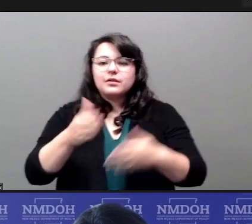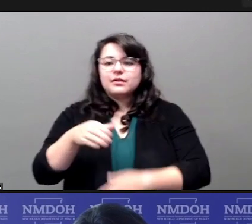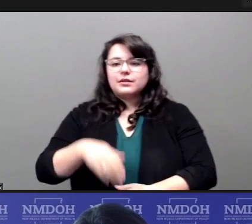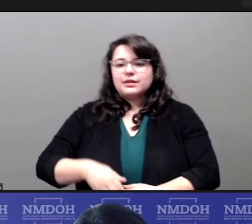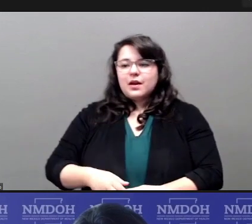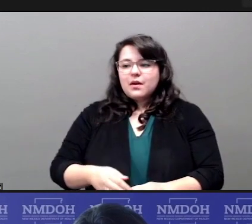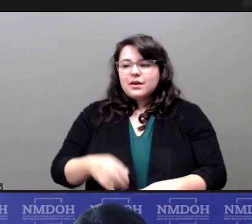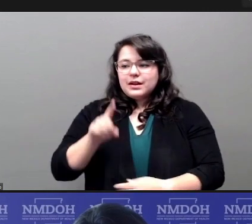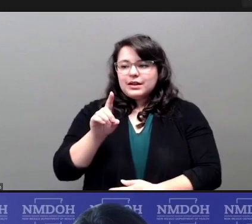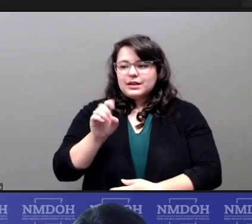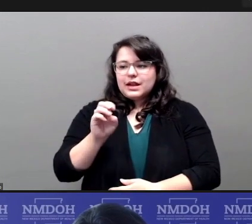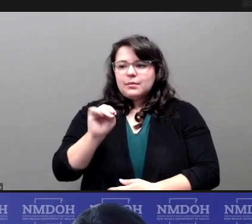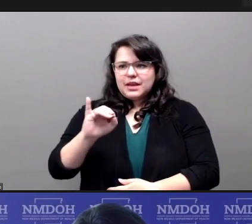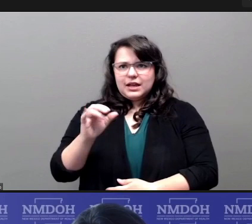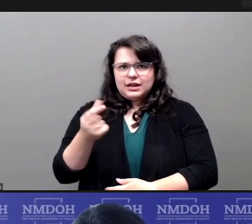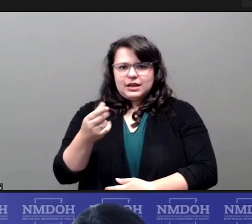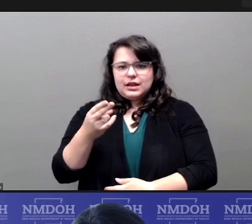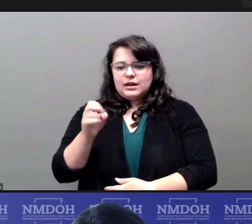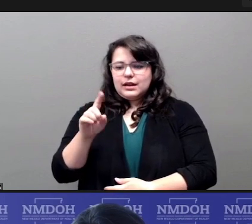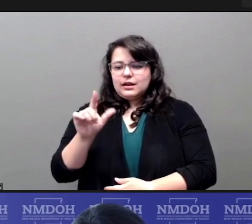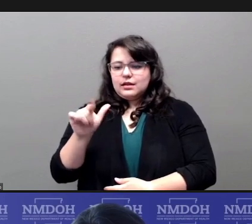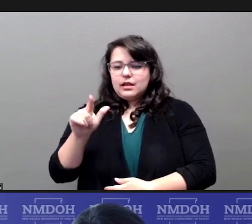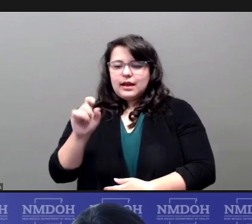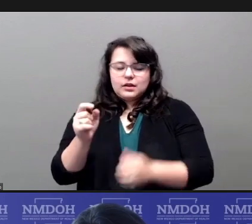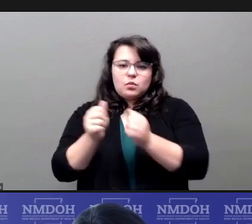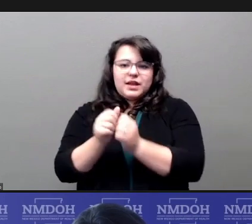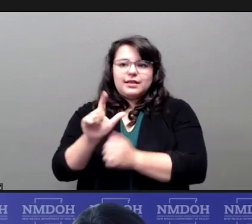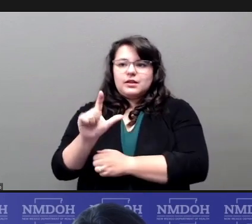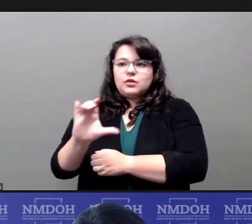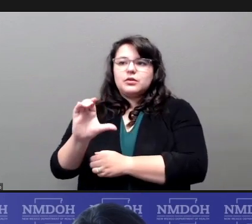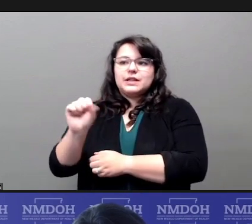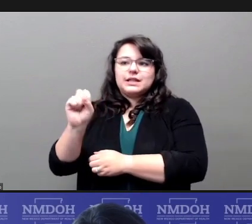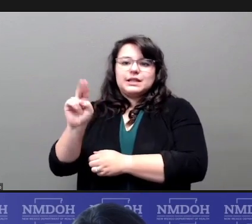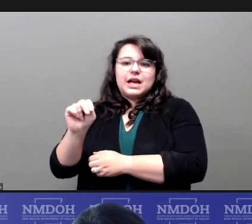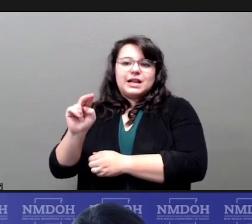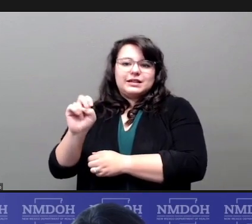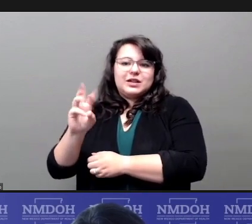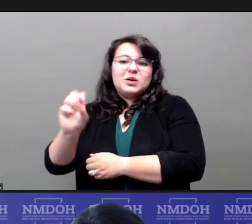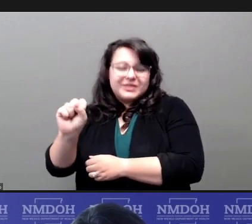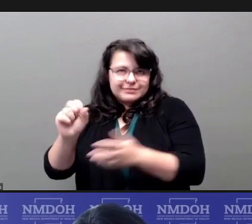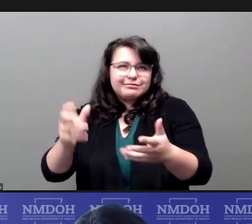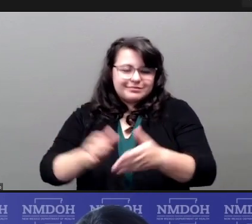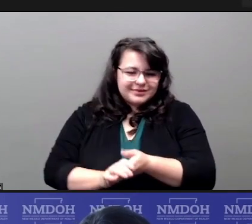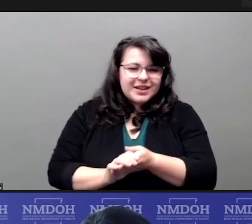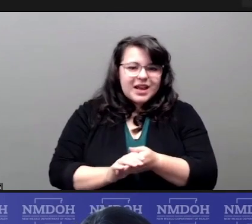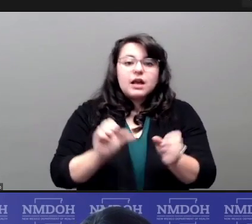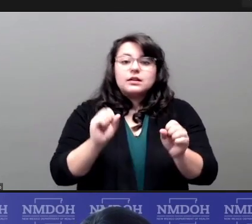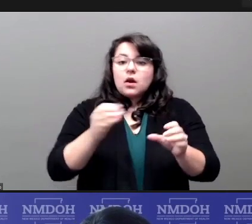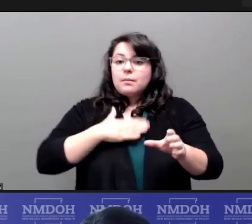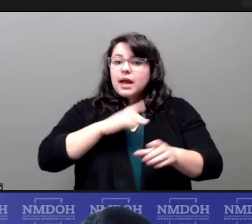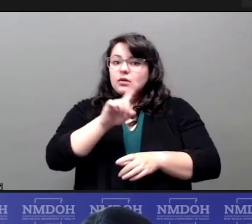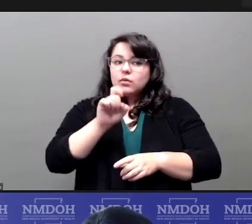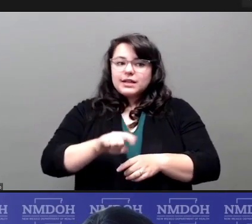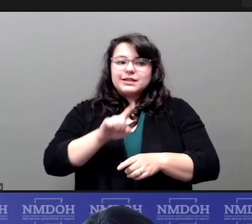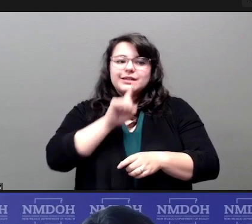now, formerly with the Las Cruces Sun News. Oh, My question is actually